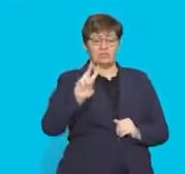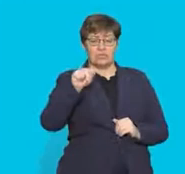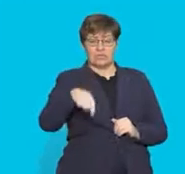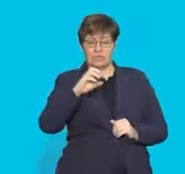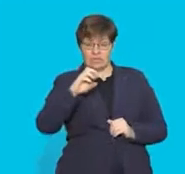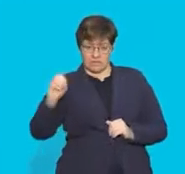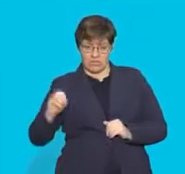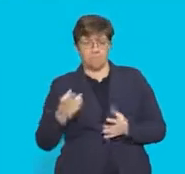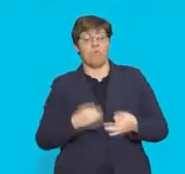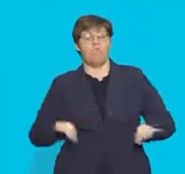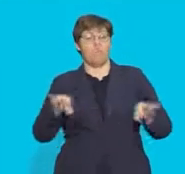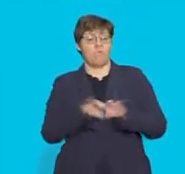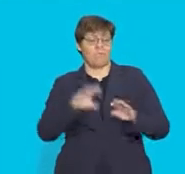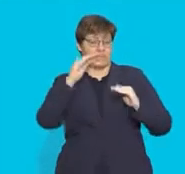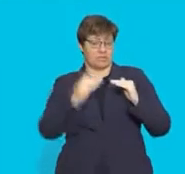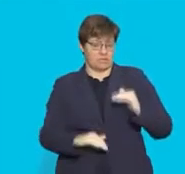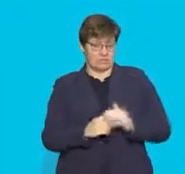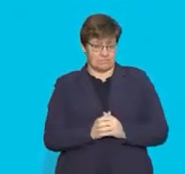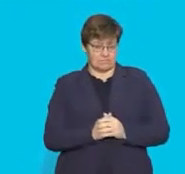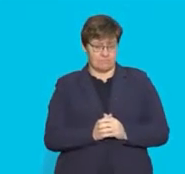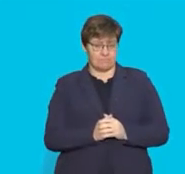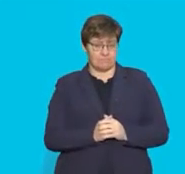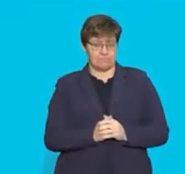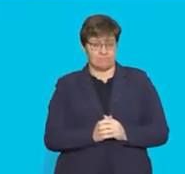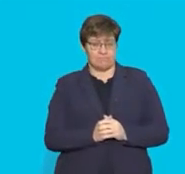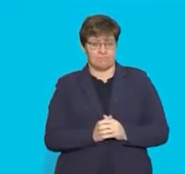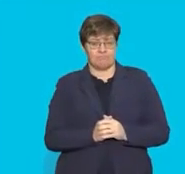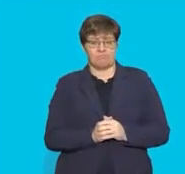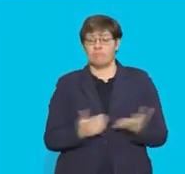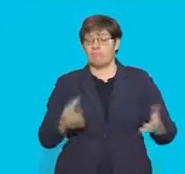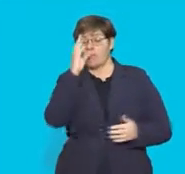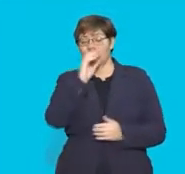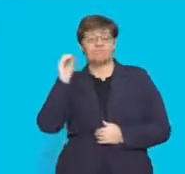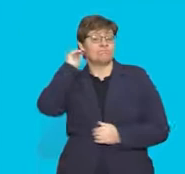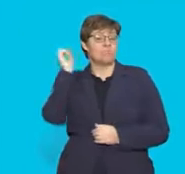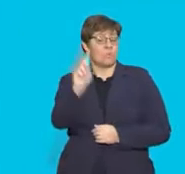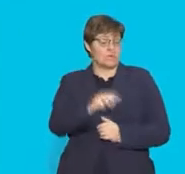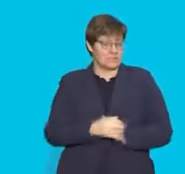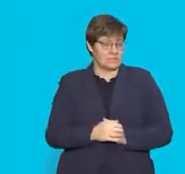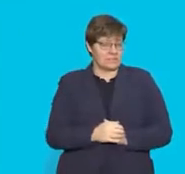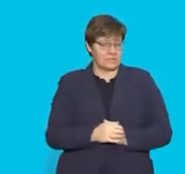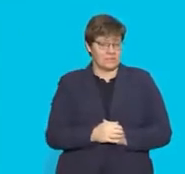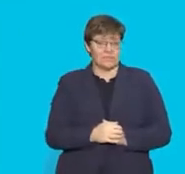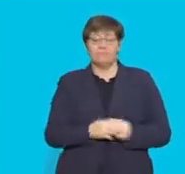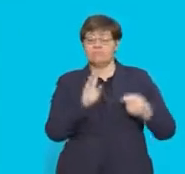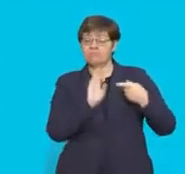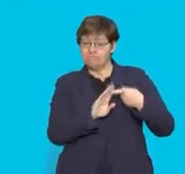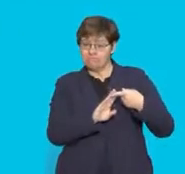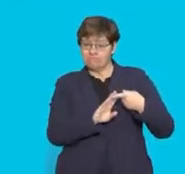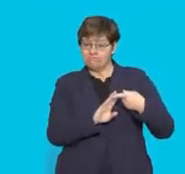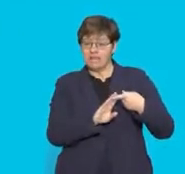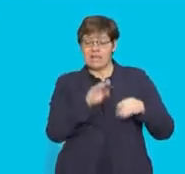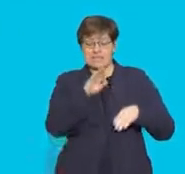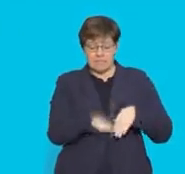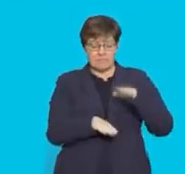rand worth of depreciation. So what do we remember? One, the following